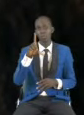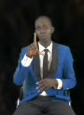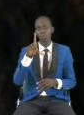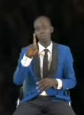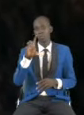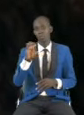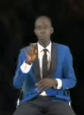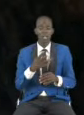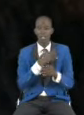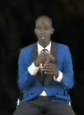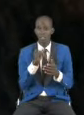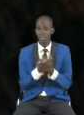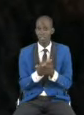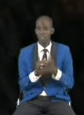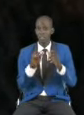is